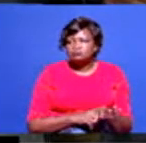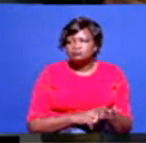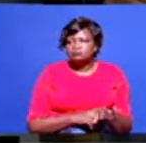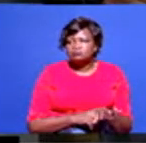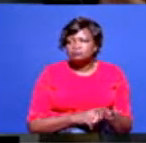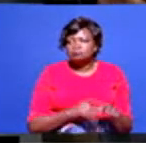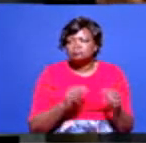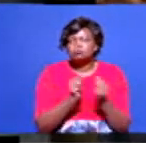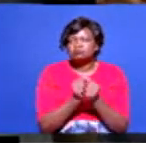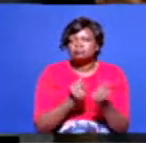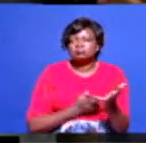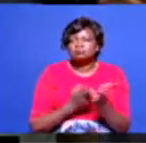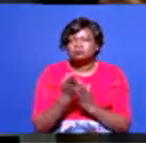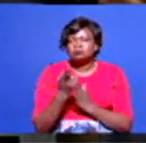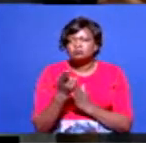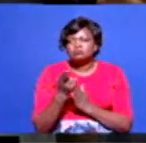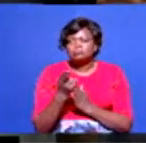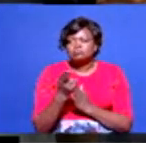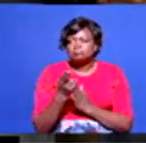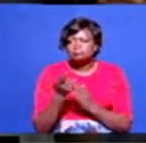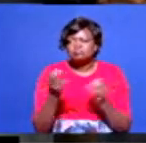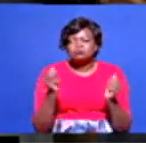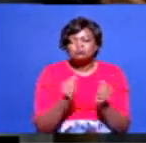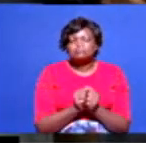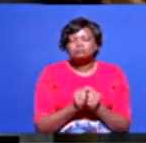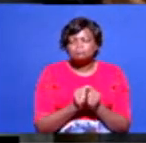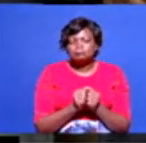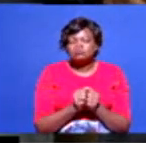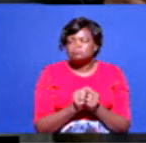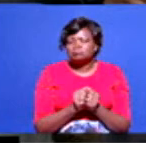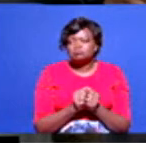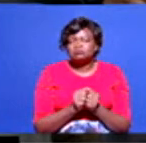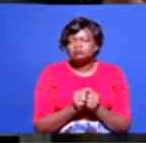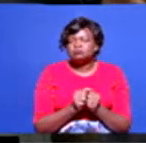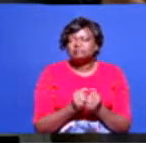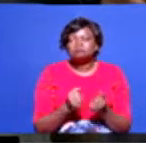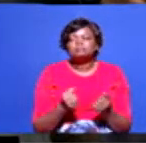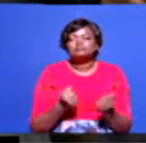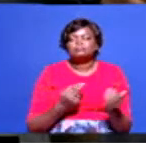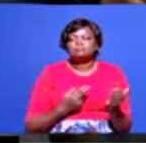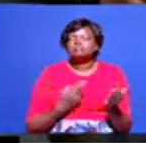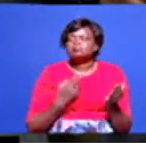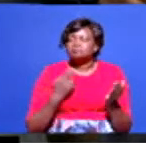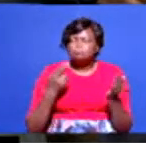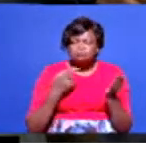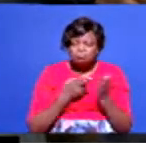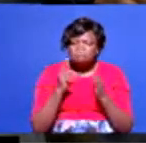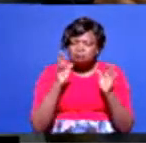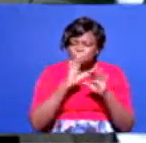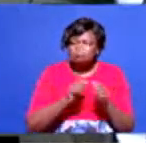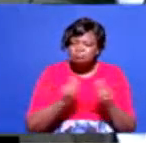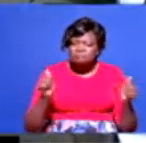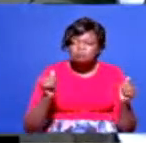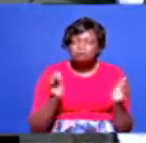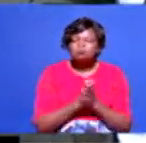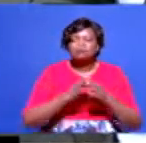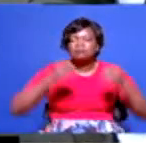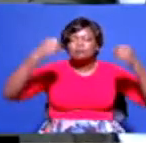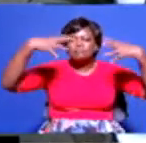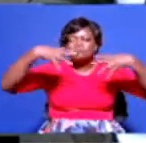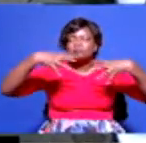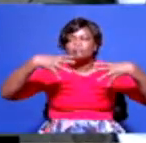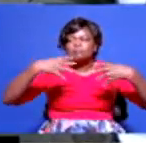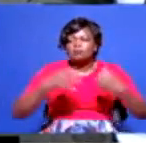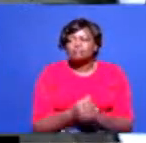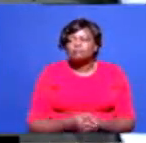diligence, with fortitude, with honesty and transparency. There are very